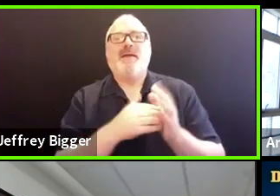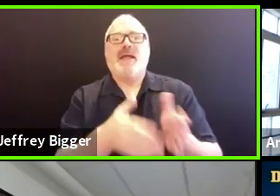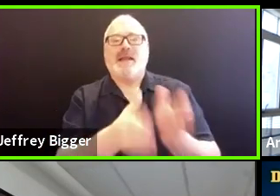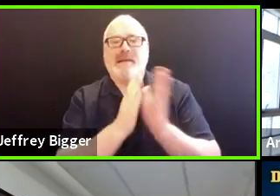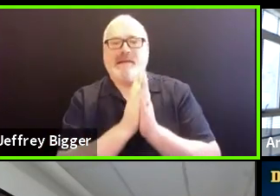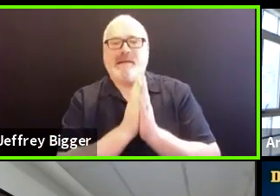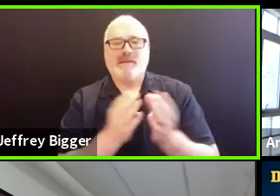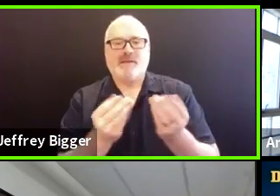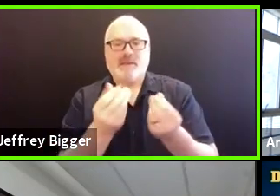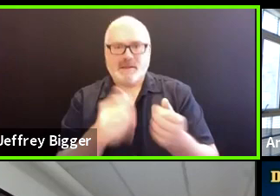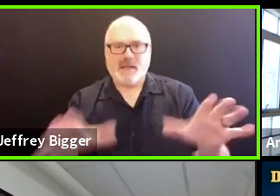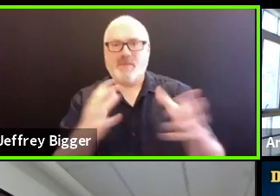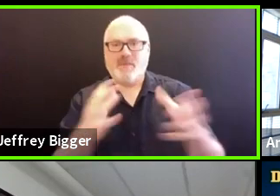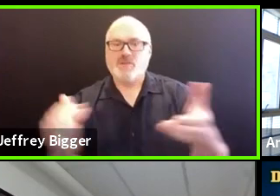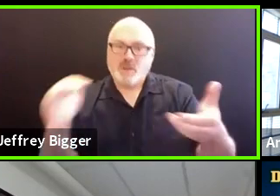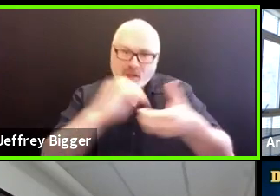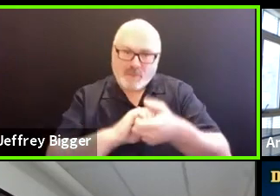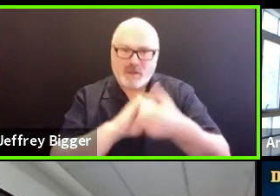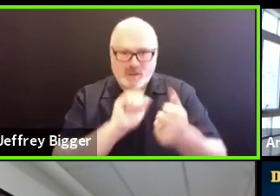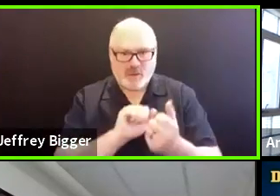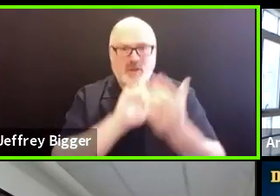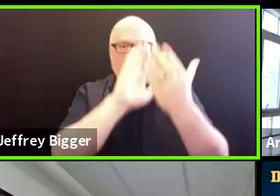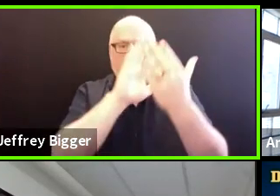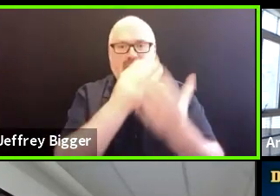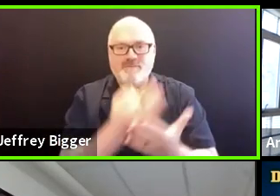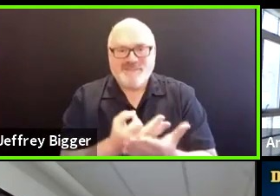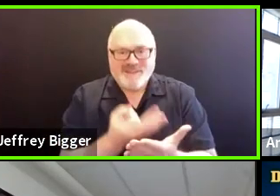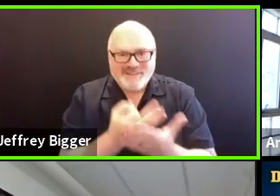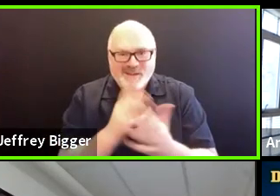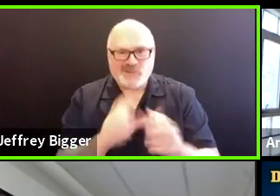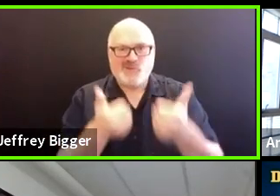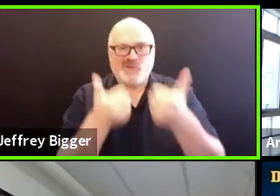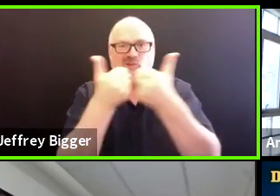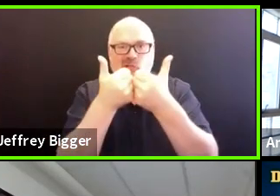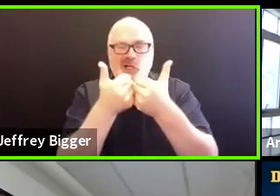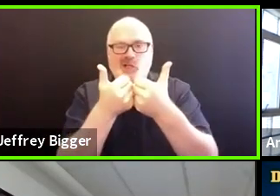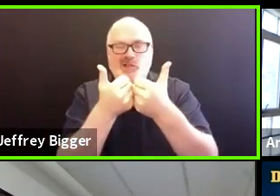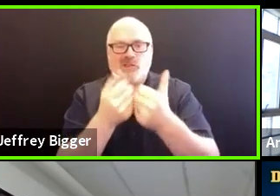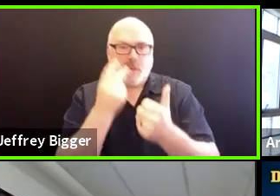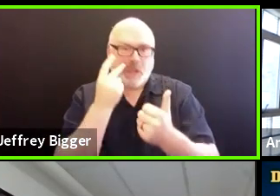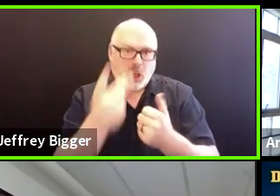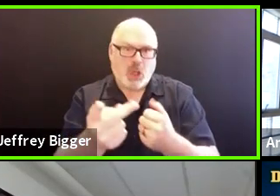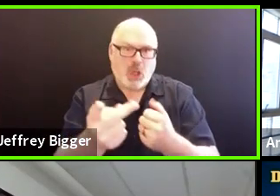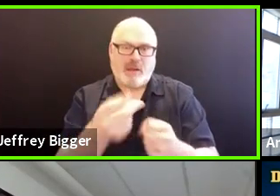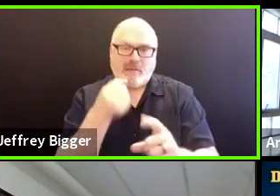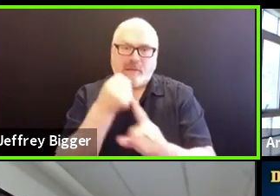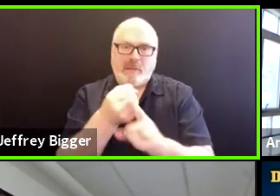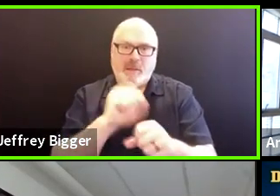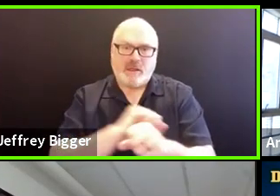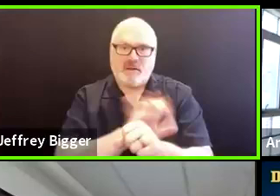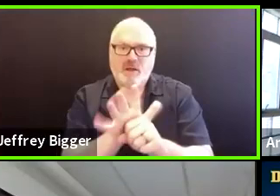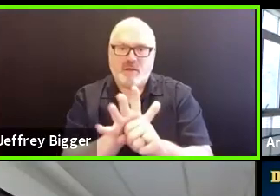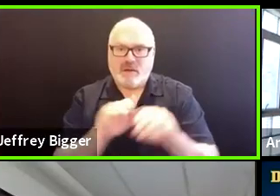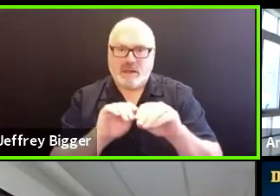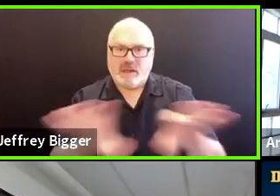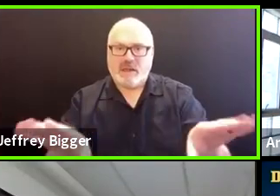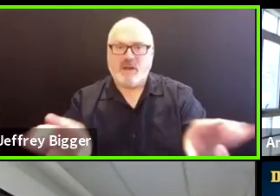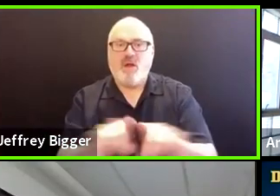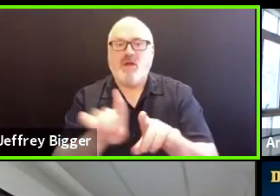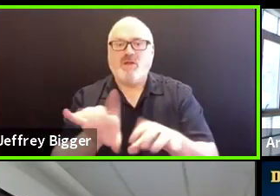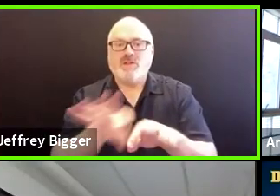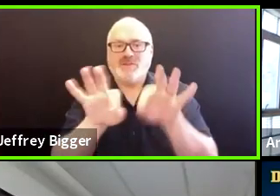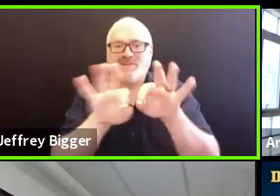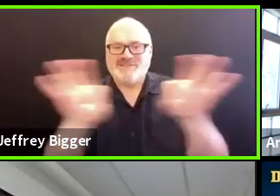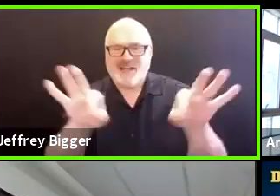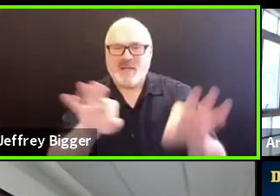come together to confront financial challenges as we address the impact of COVID-19. Also wrap up this year, fiscal 20,